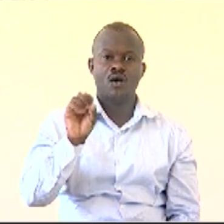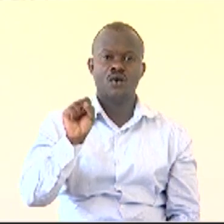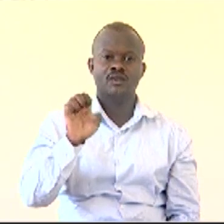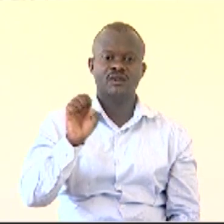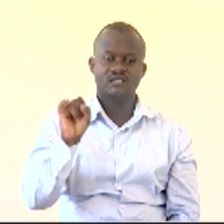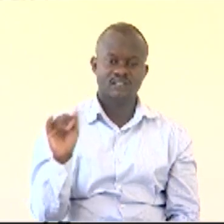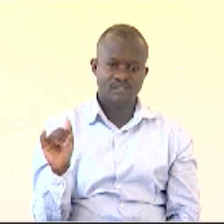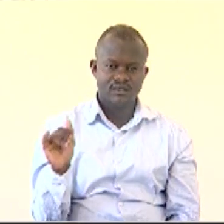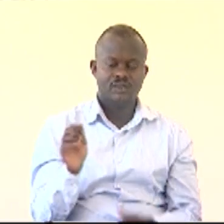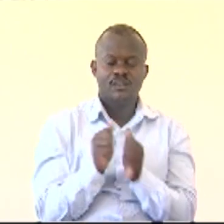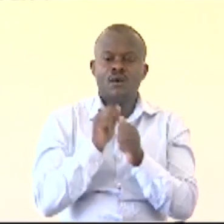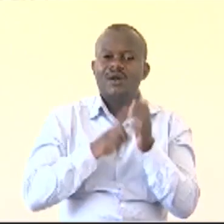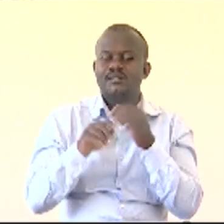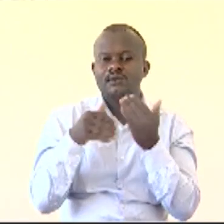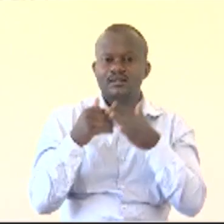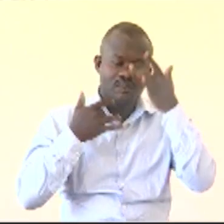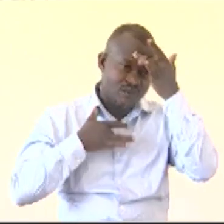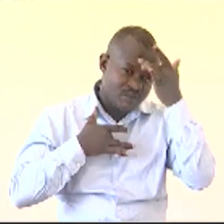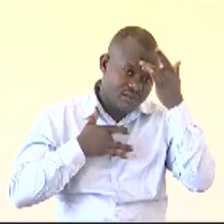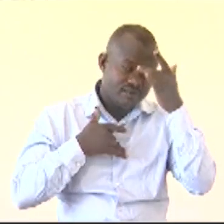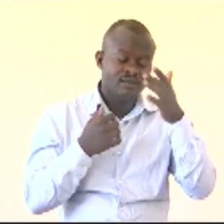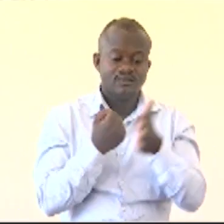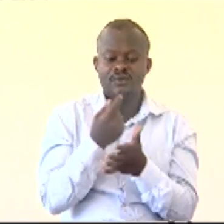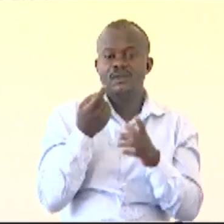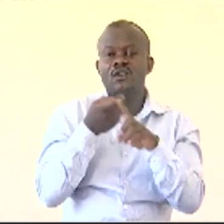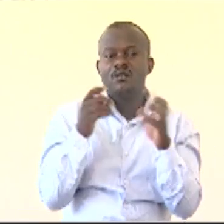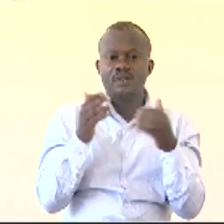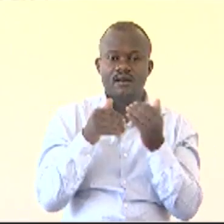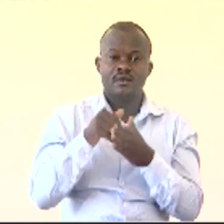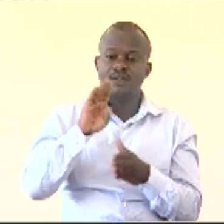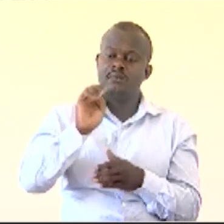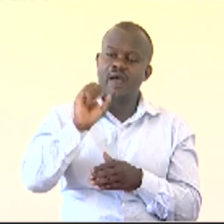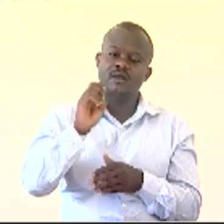What is tuberculosis? It is an infectious disease caused by a bacteria.